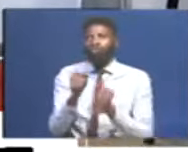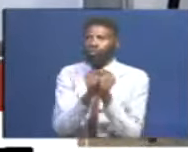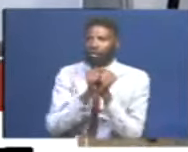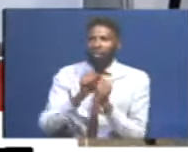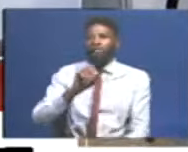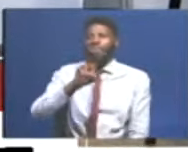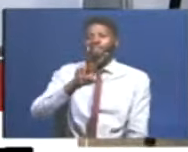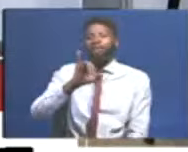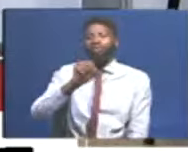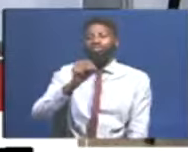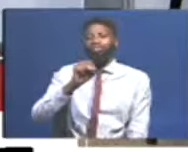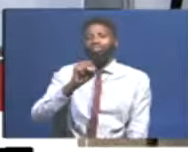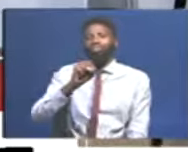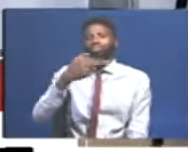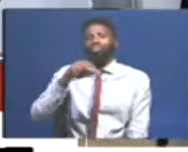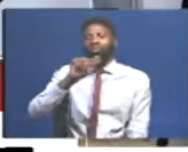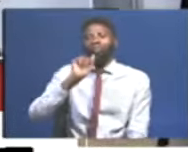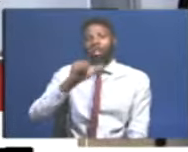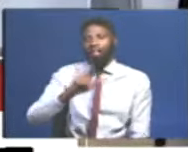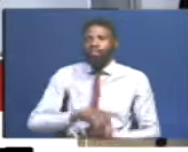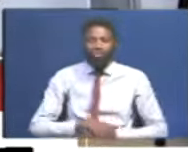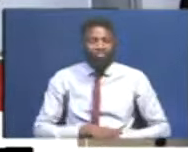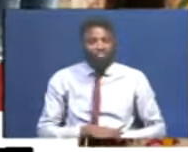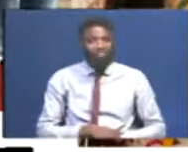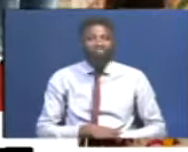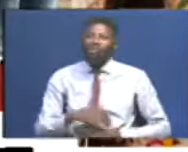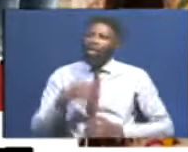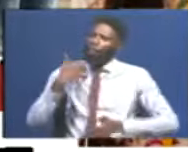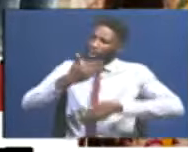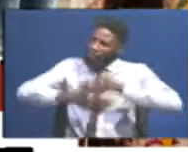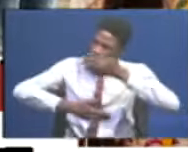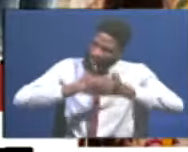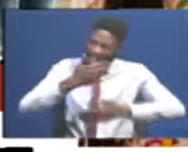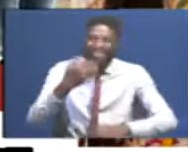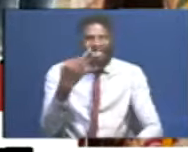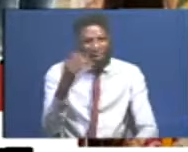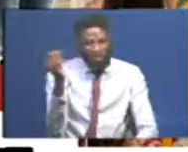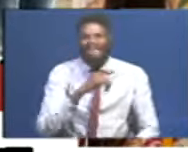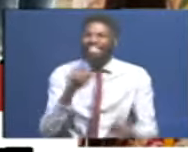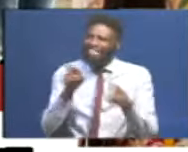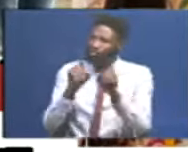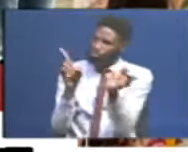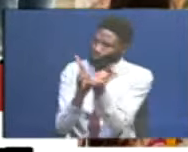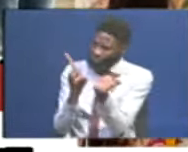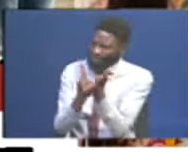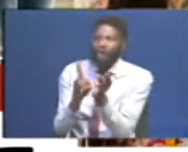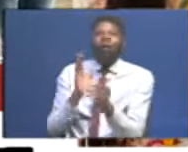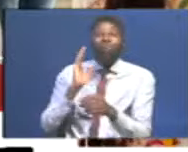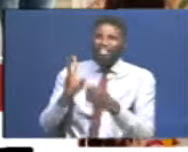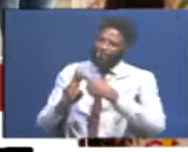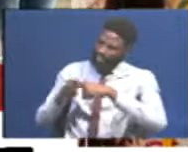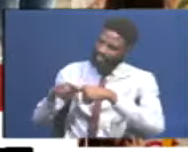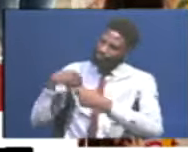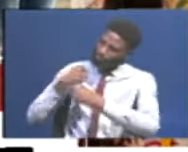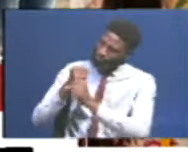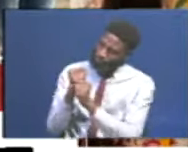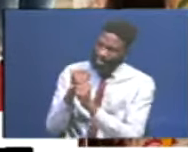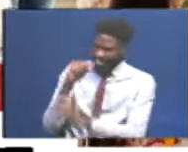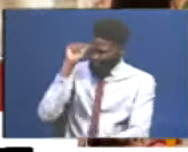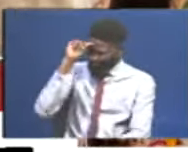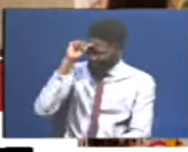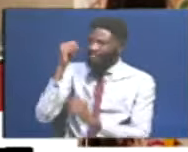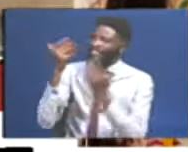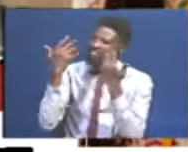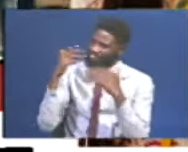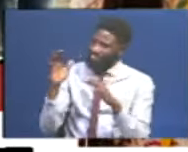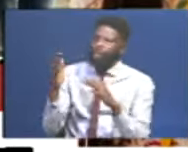And after 3 months, we will, these same doctors, we will manufacture this artificial limb in India, and they will come to the